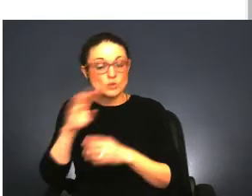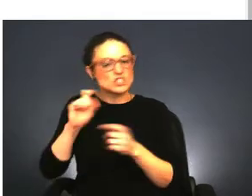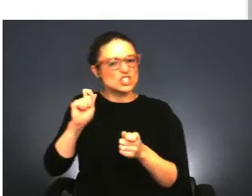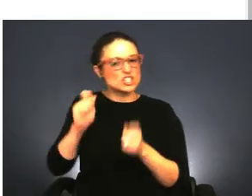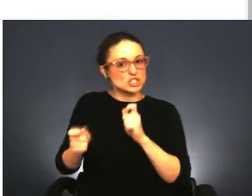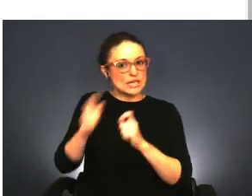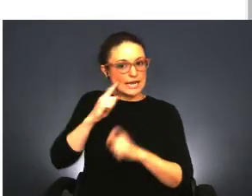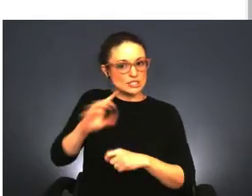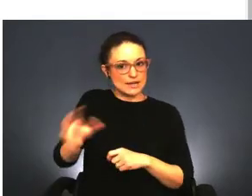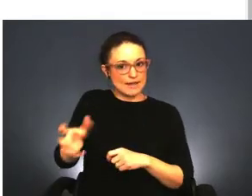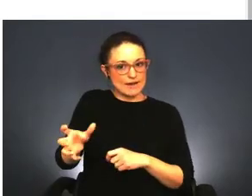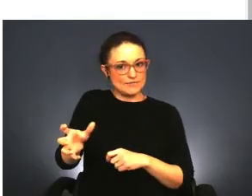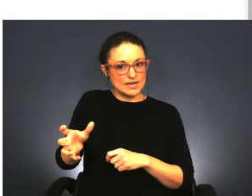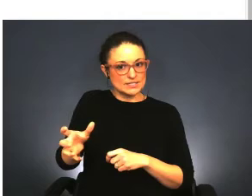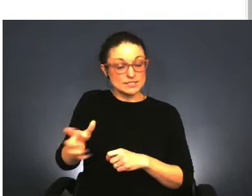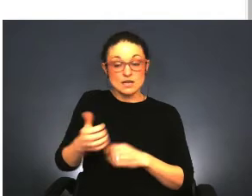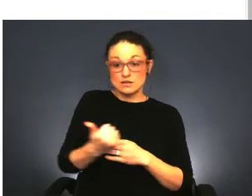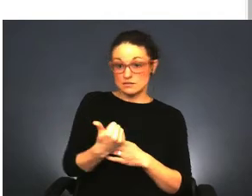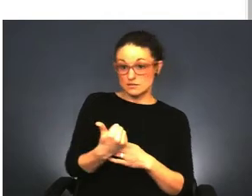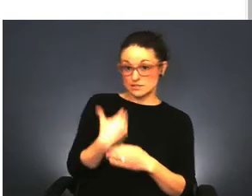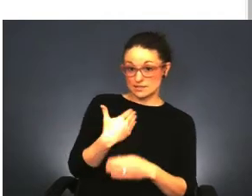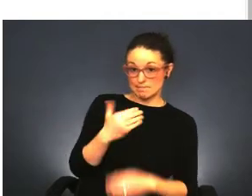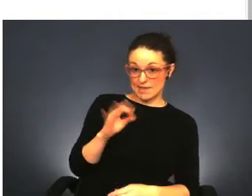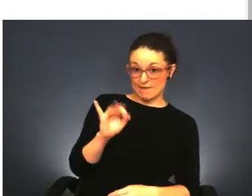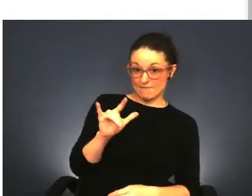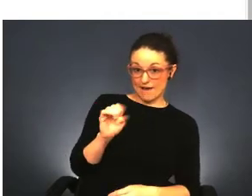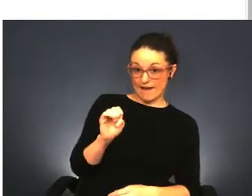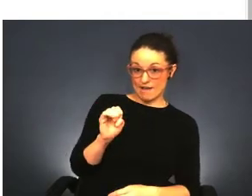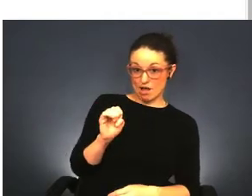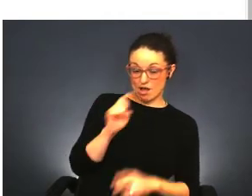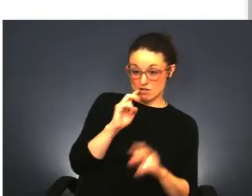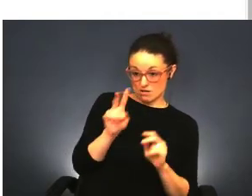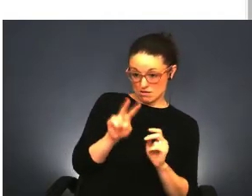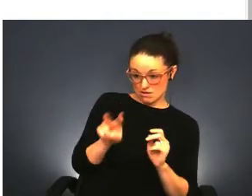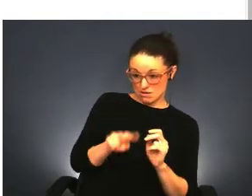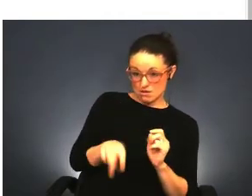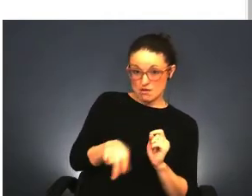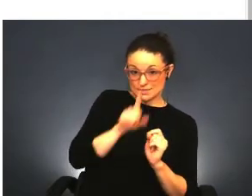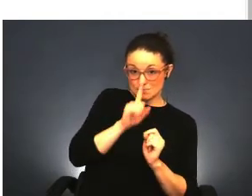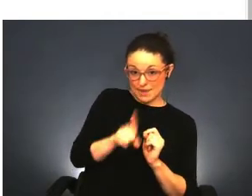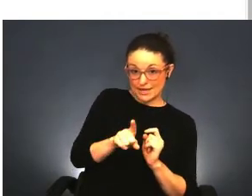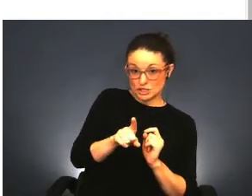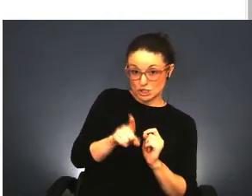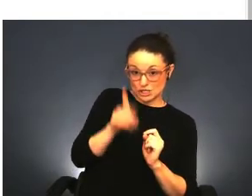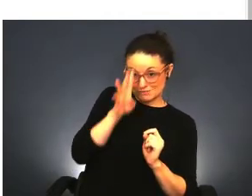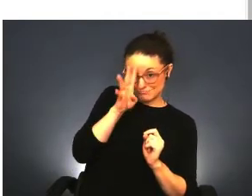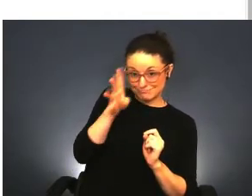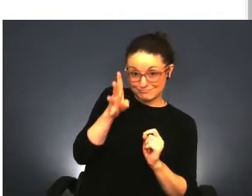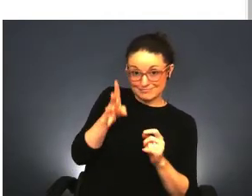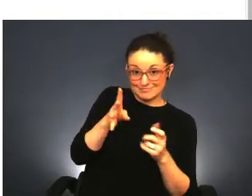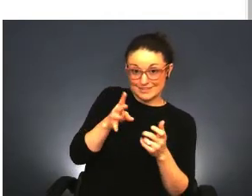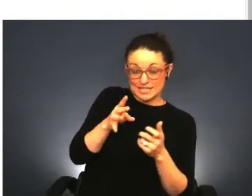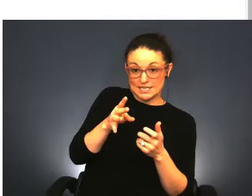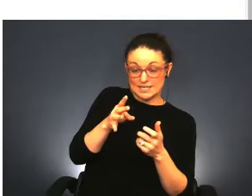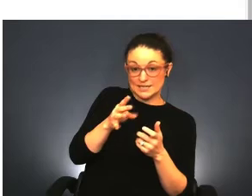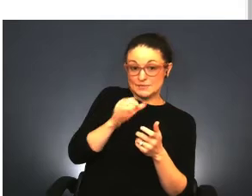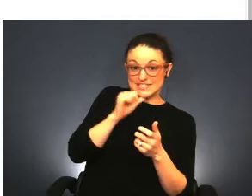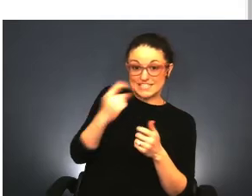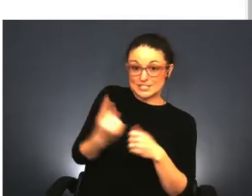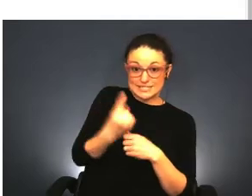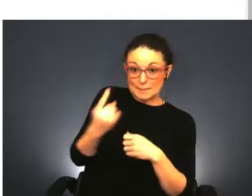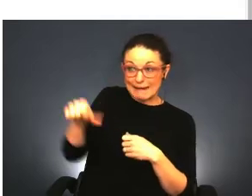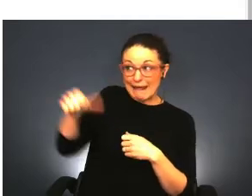submit a file to be reviewed for originality, to make sure that it's not somebody else's paper or that it's